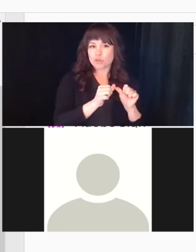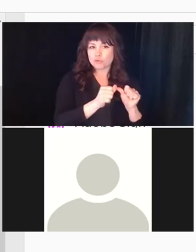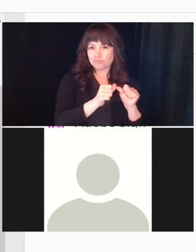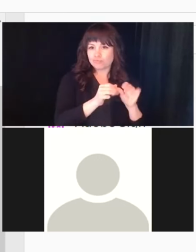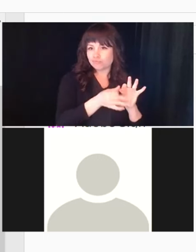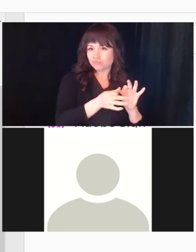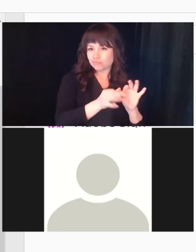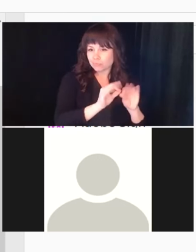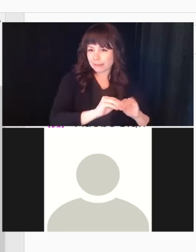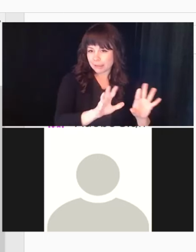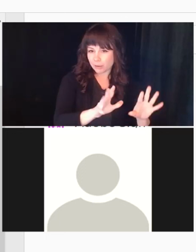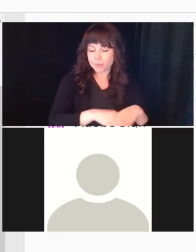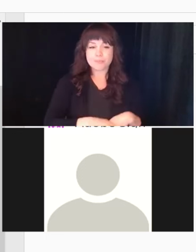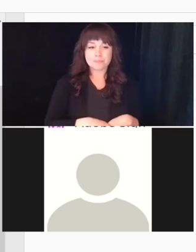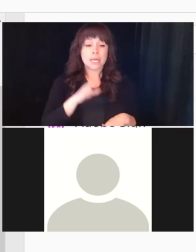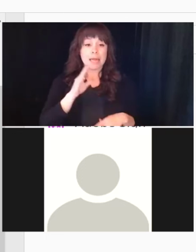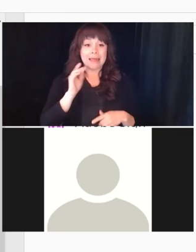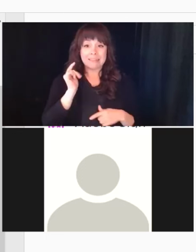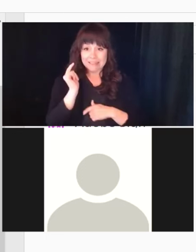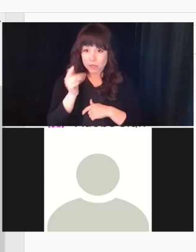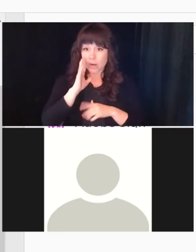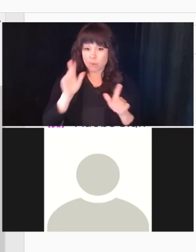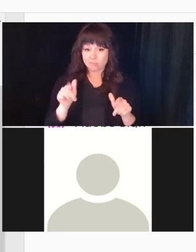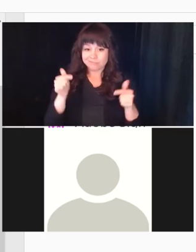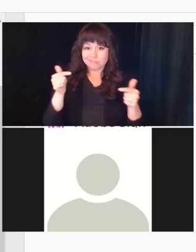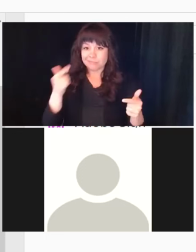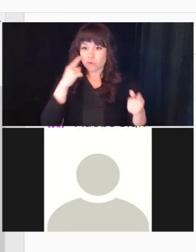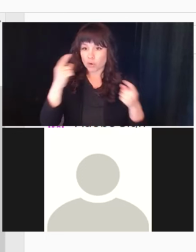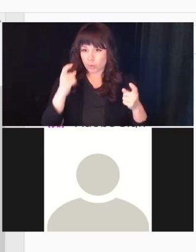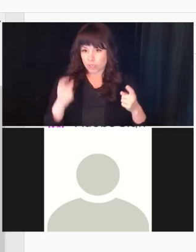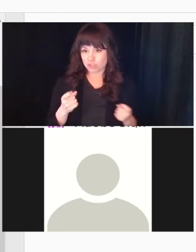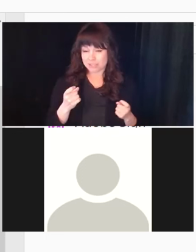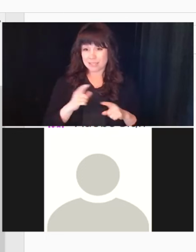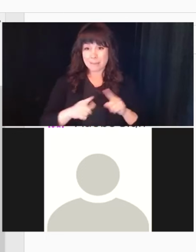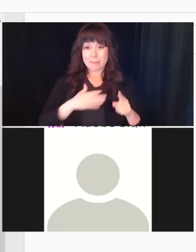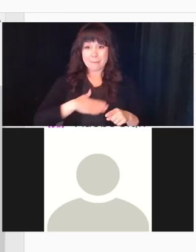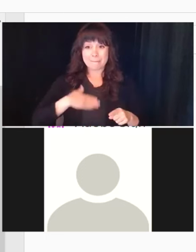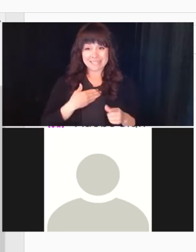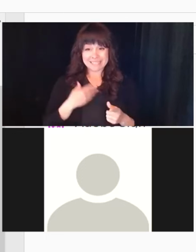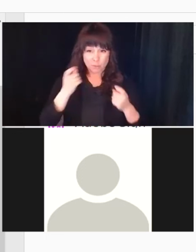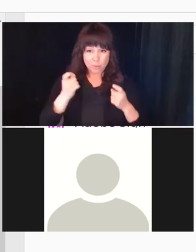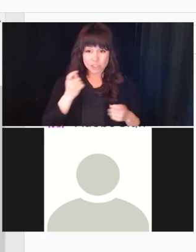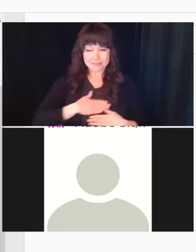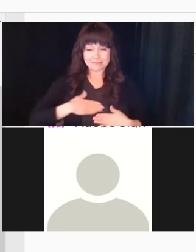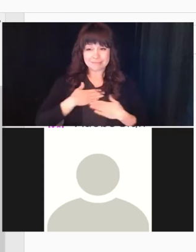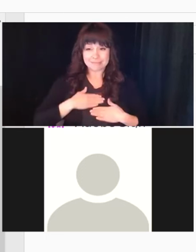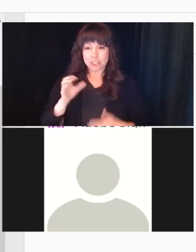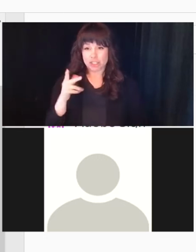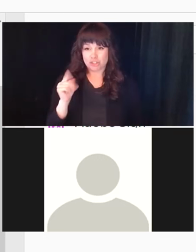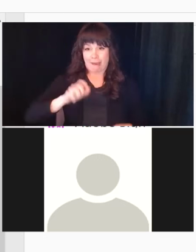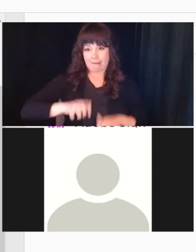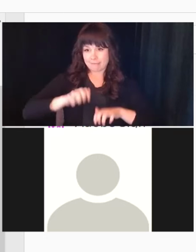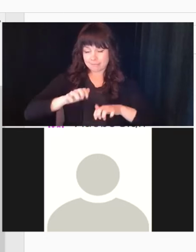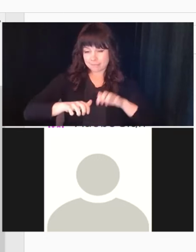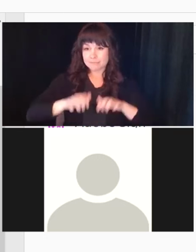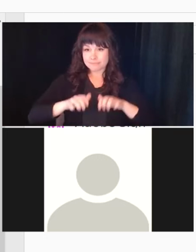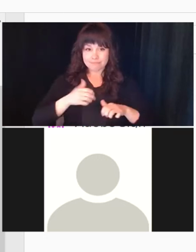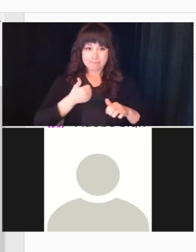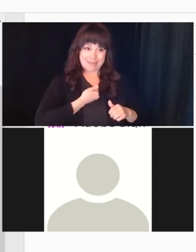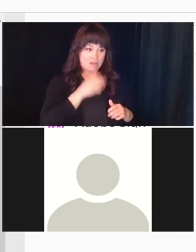the handout, I'm going to ask you all to put your questions in the chat box and I will read them aloud for everybody's